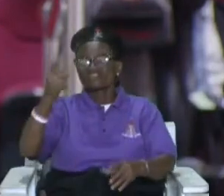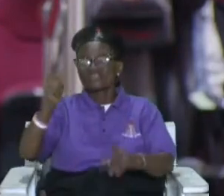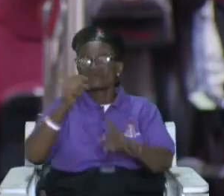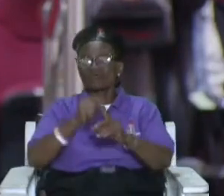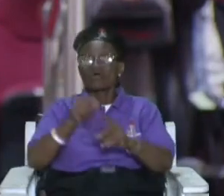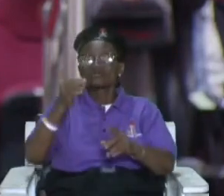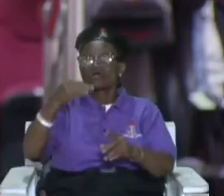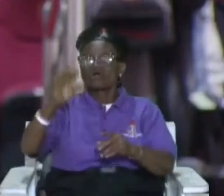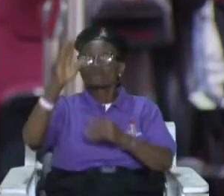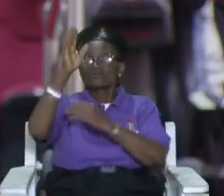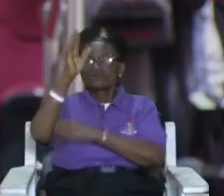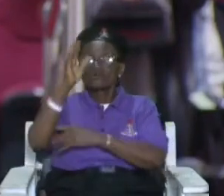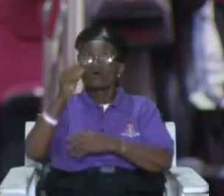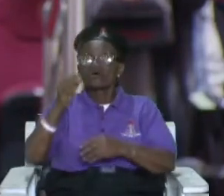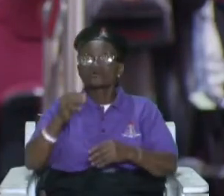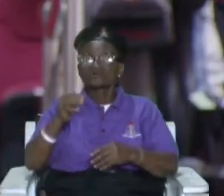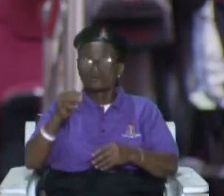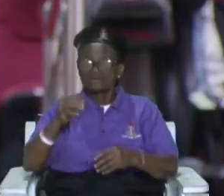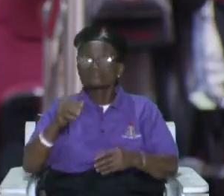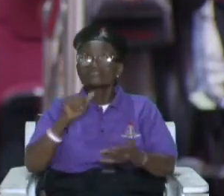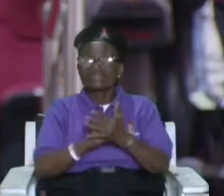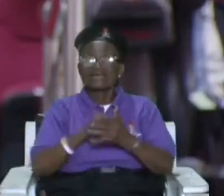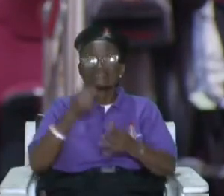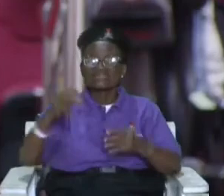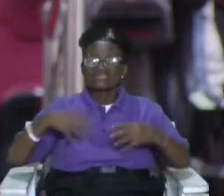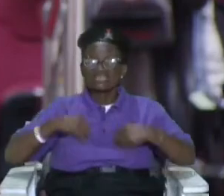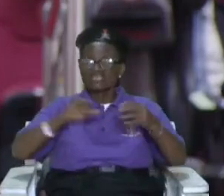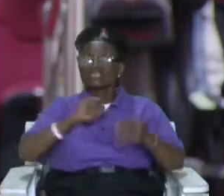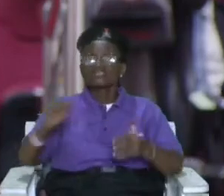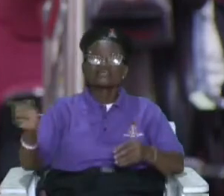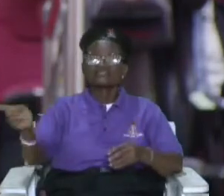the healings that you get tonight will be permanent.